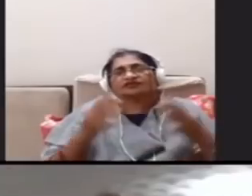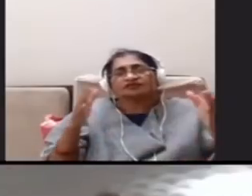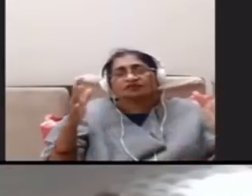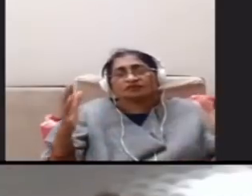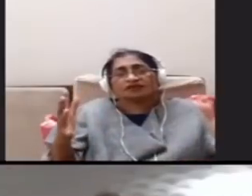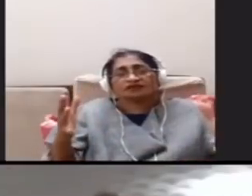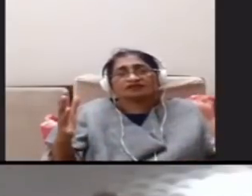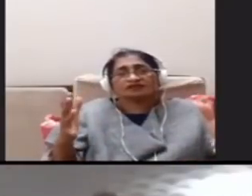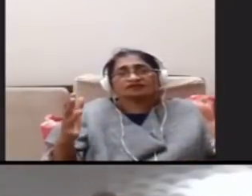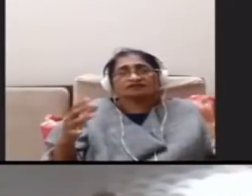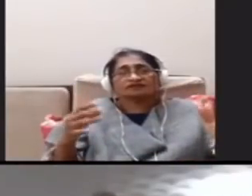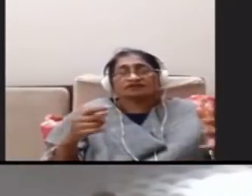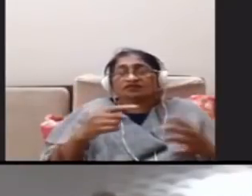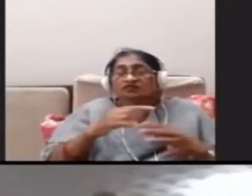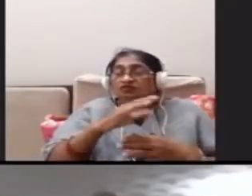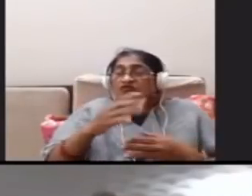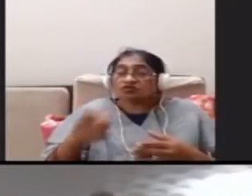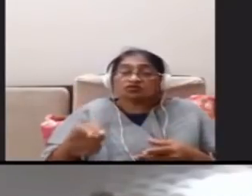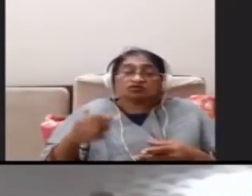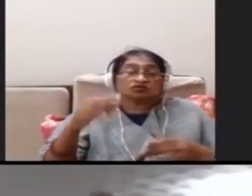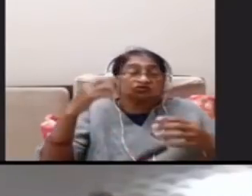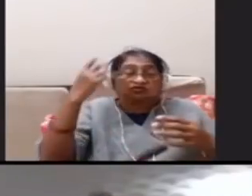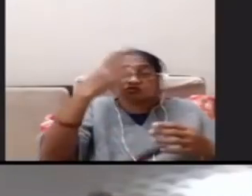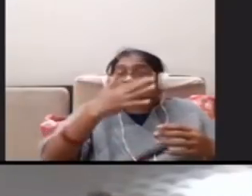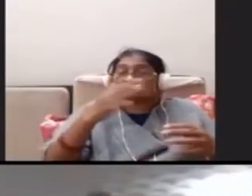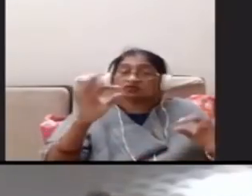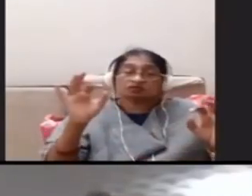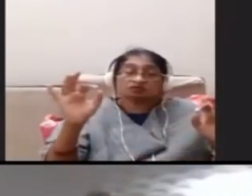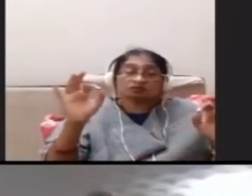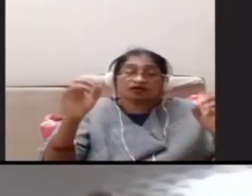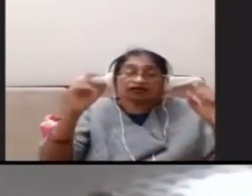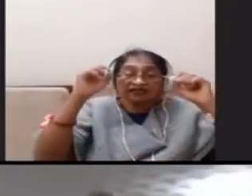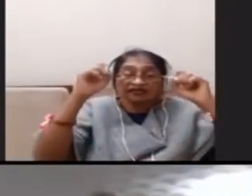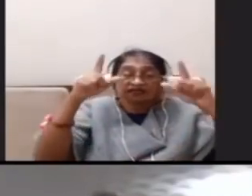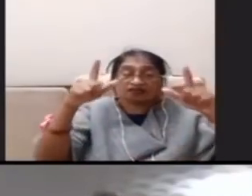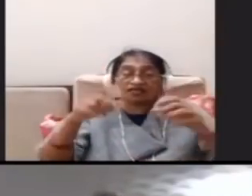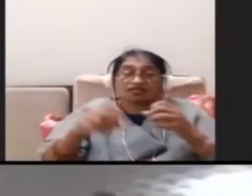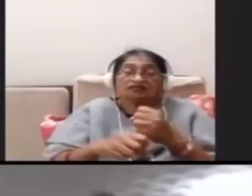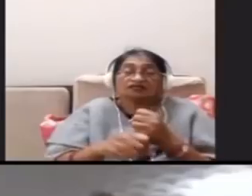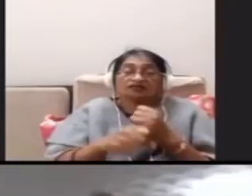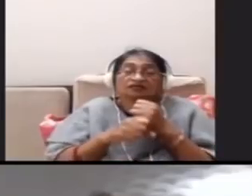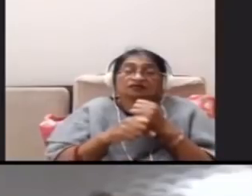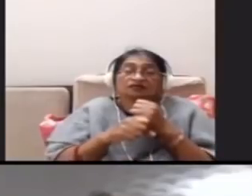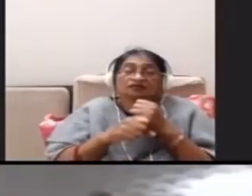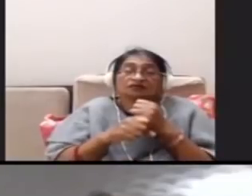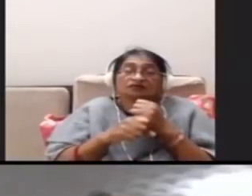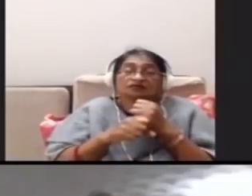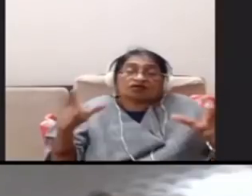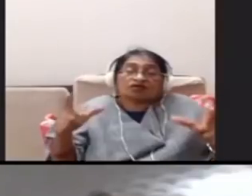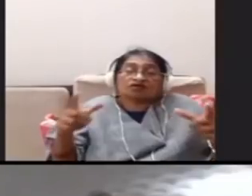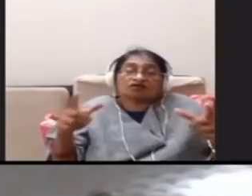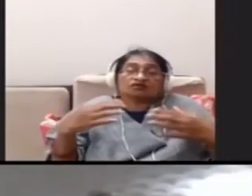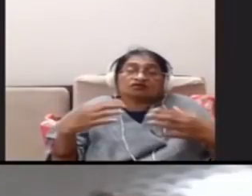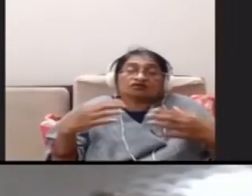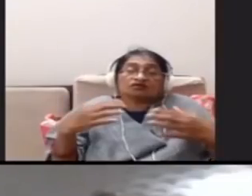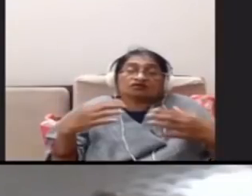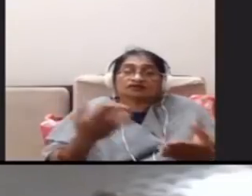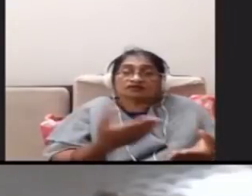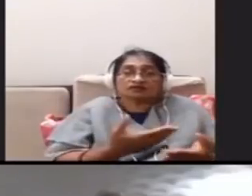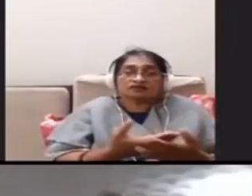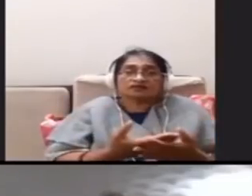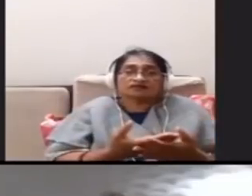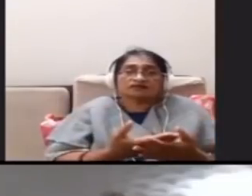You're so inspiring, and your support means a lot to us. And I'm so very thankful to have gotten your introduction from Alison.